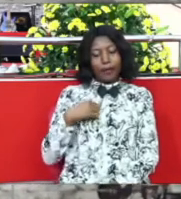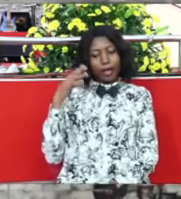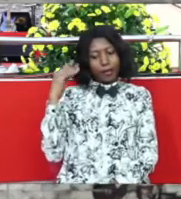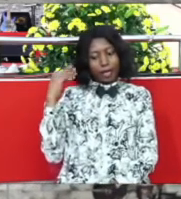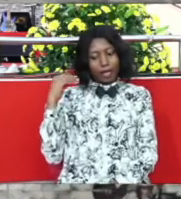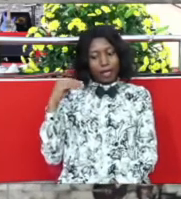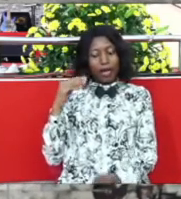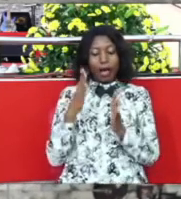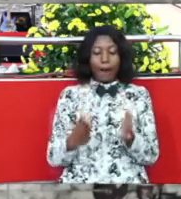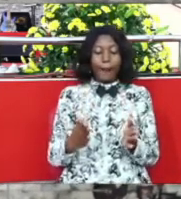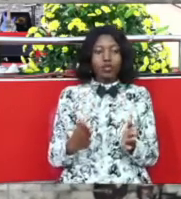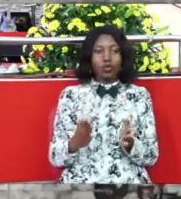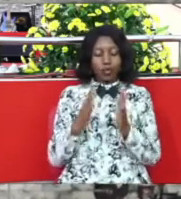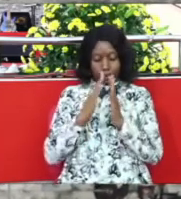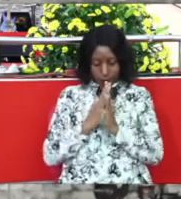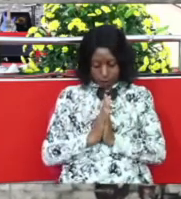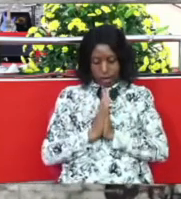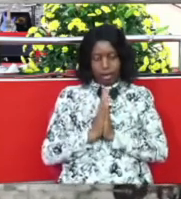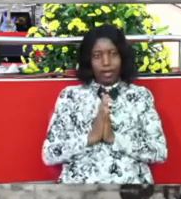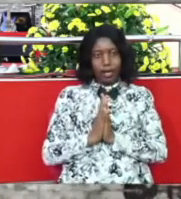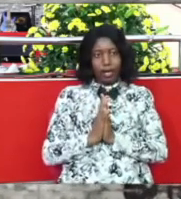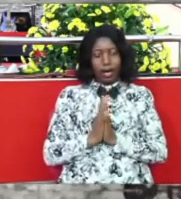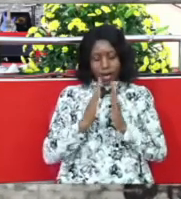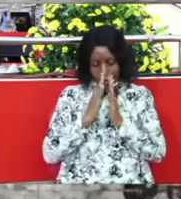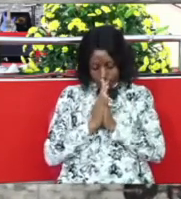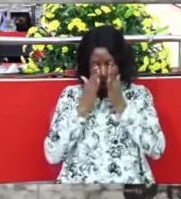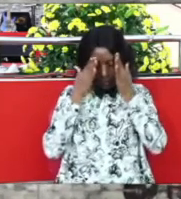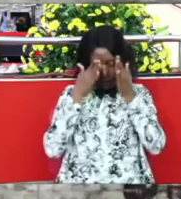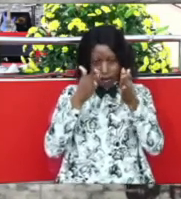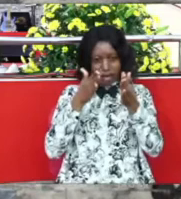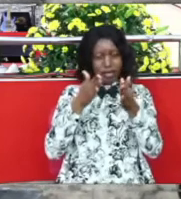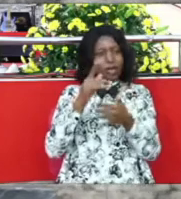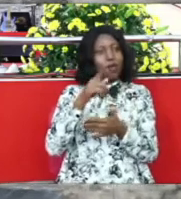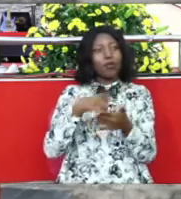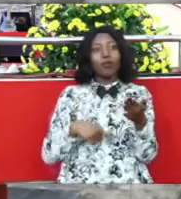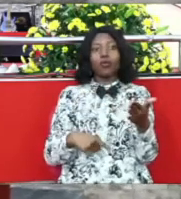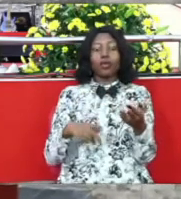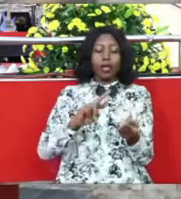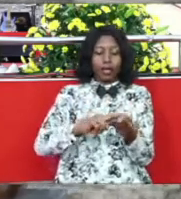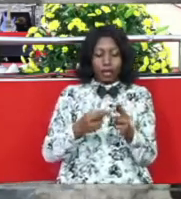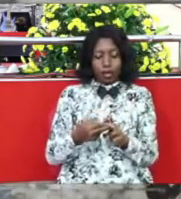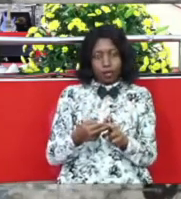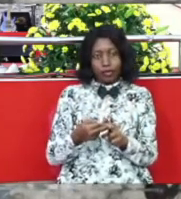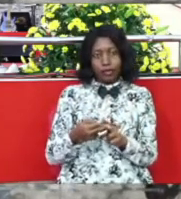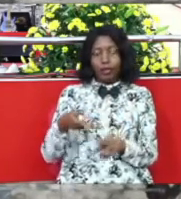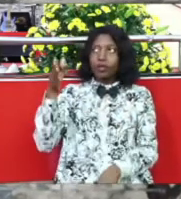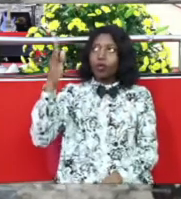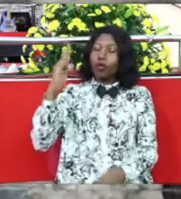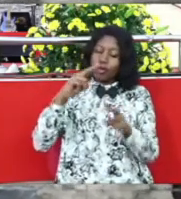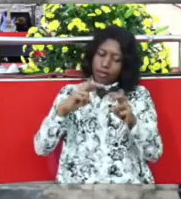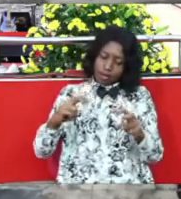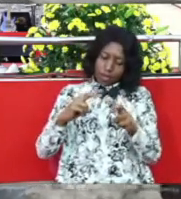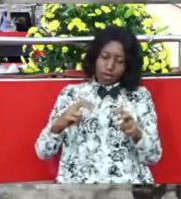and in his prayer he's focusing on a relationship that God is seeking for with humanity. Naangalia